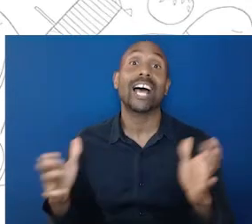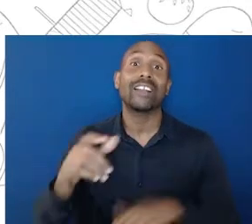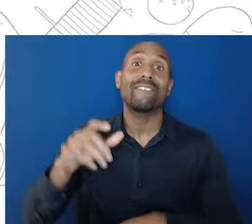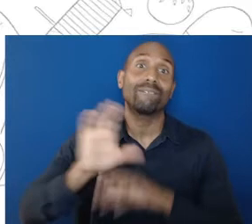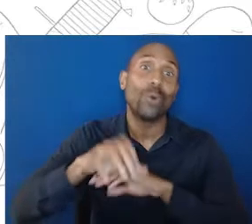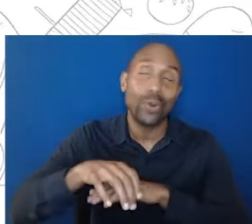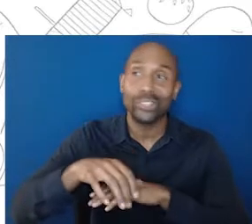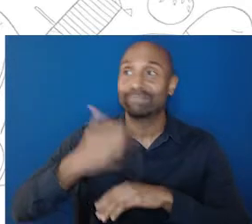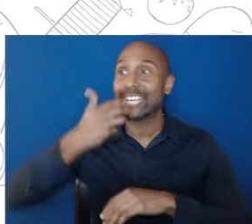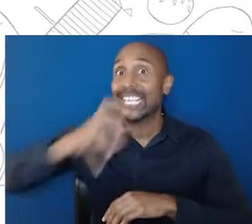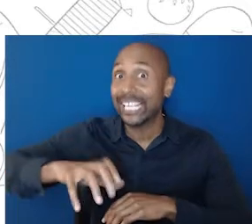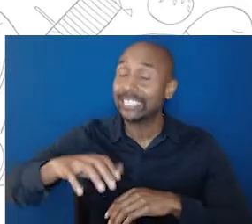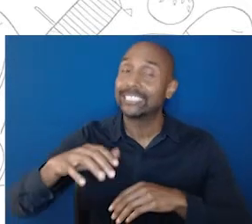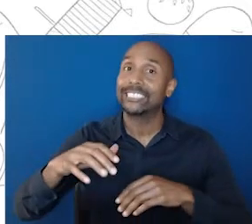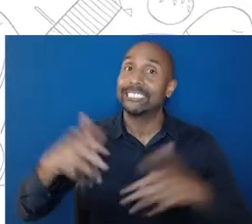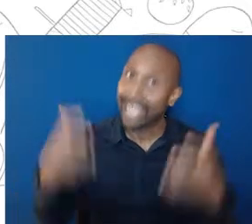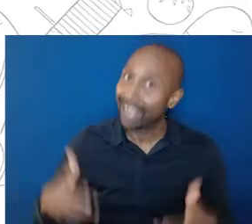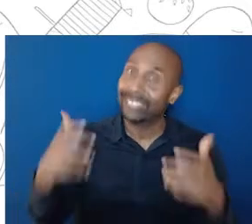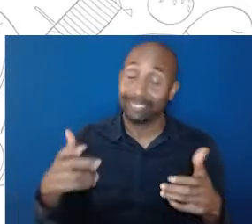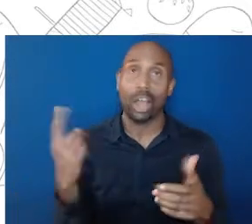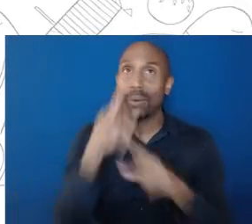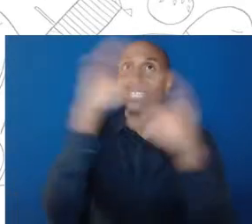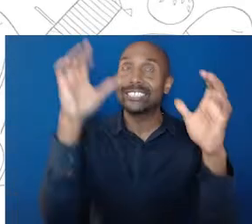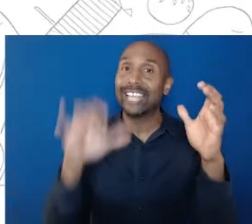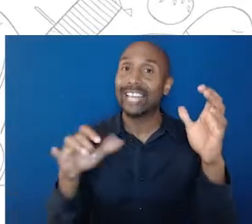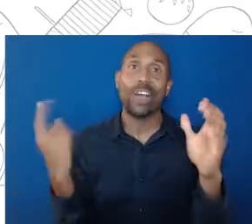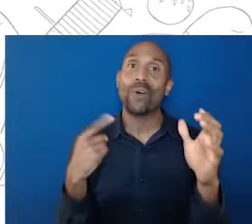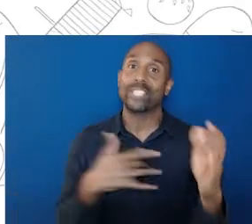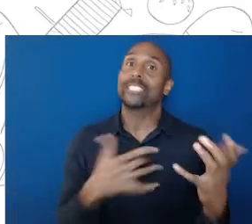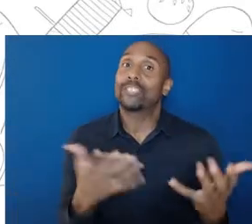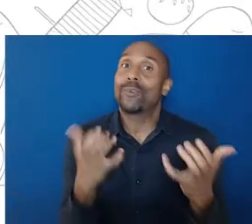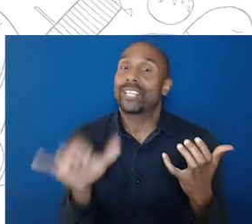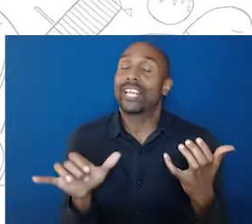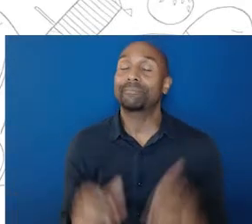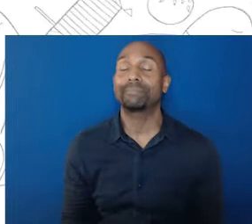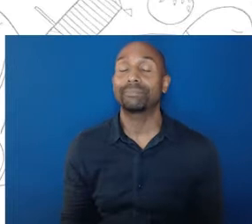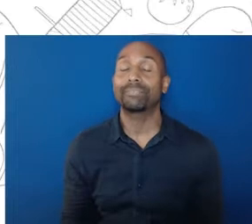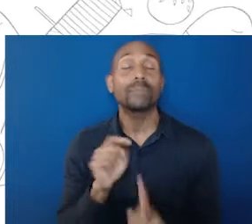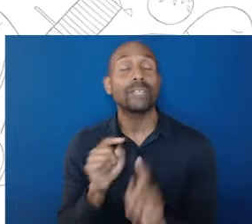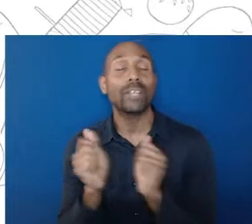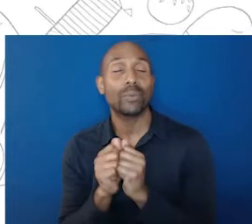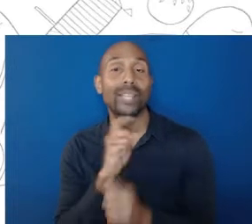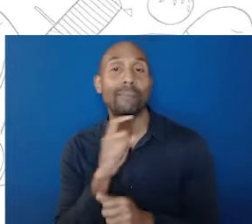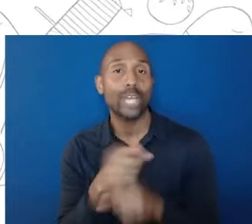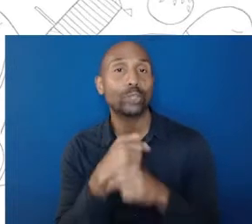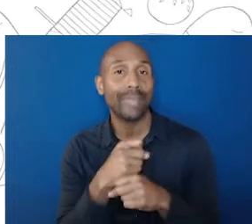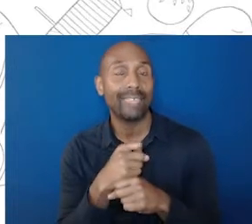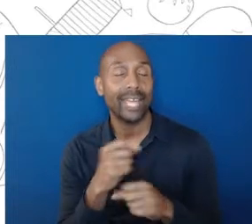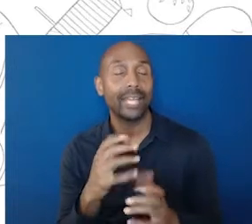and a lot of heat, you know, heavy duty. And I've always just wanted to do stuff like that, in specifically metalsmithing,